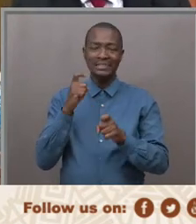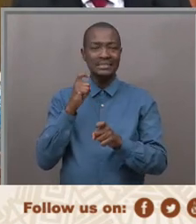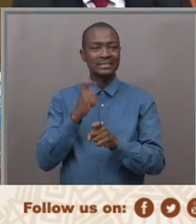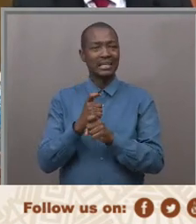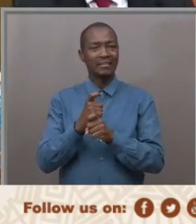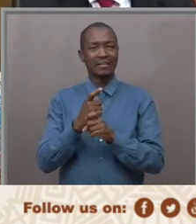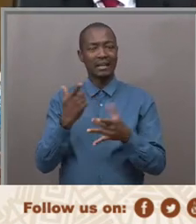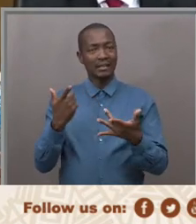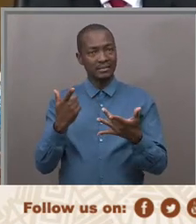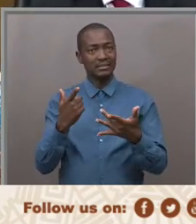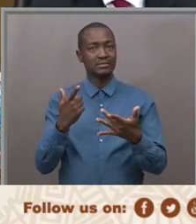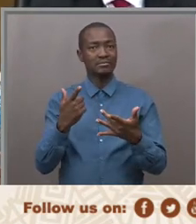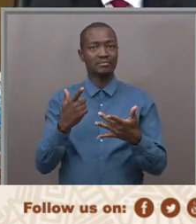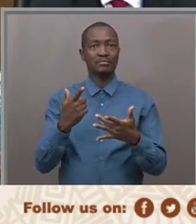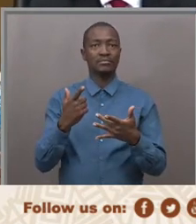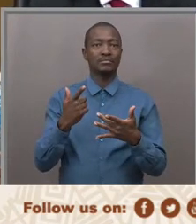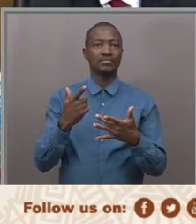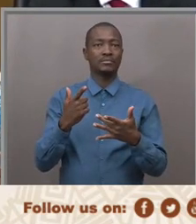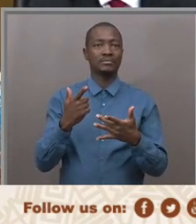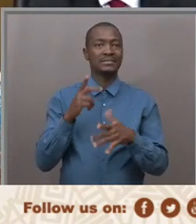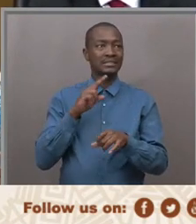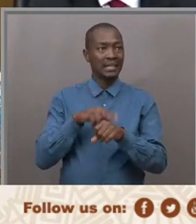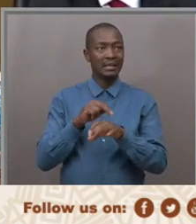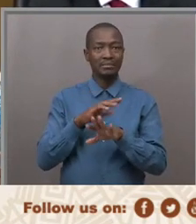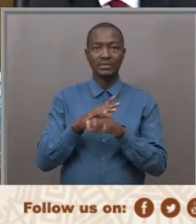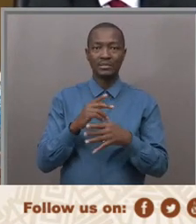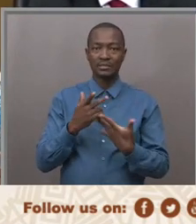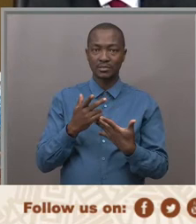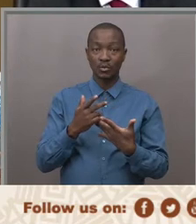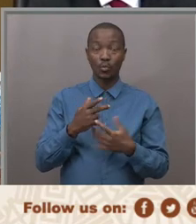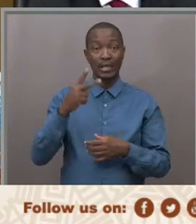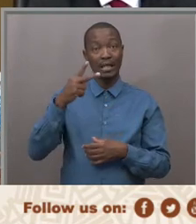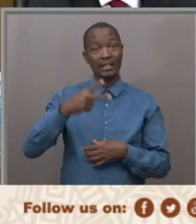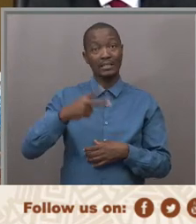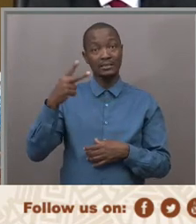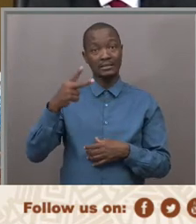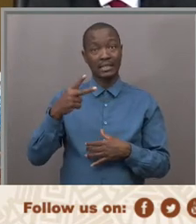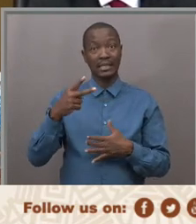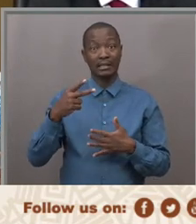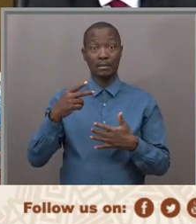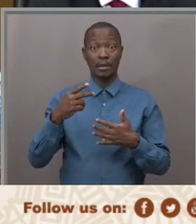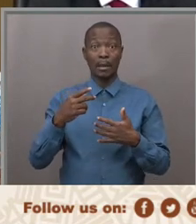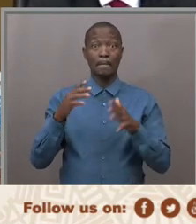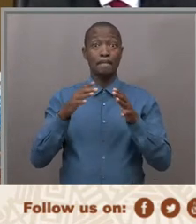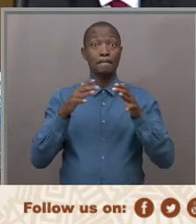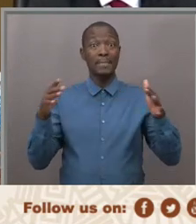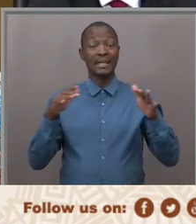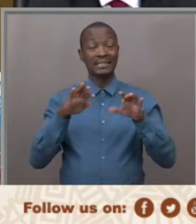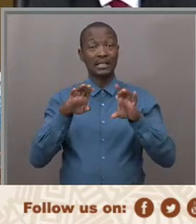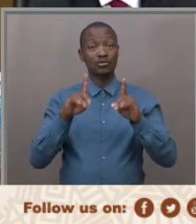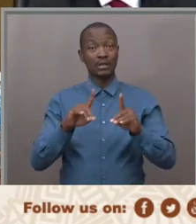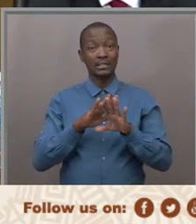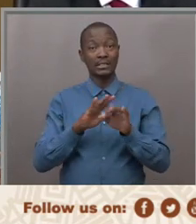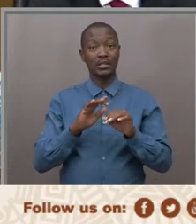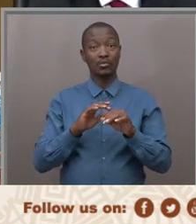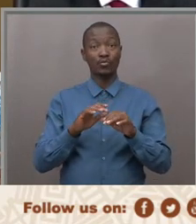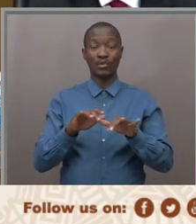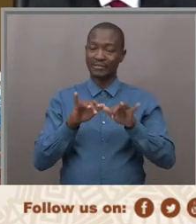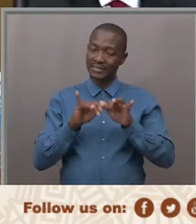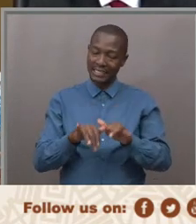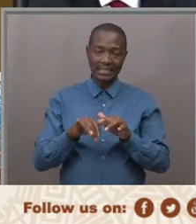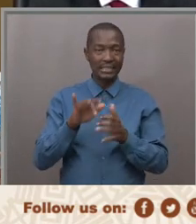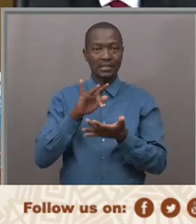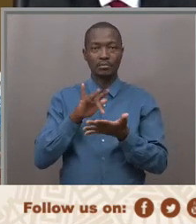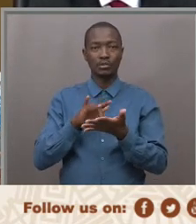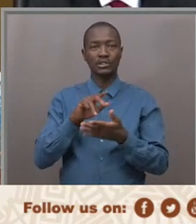of COVID-19, we run the second biggest education system. We have maintained position 2. It is